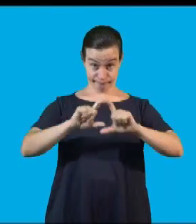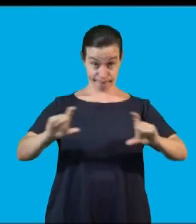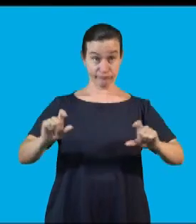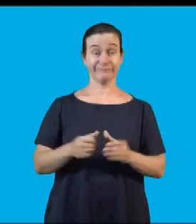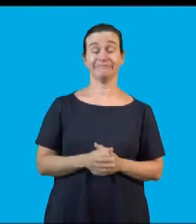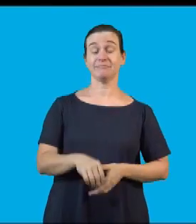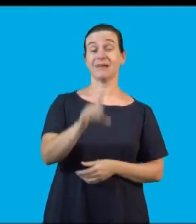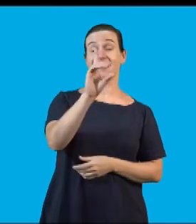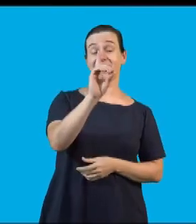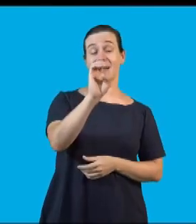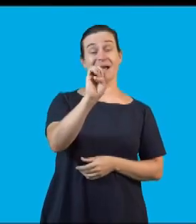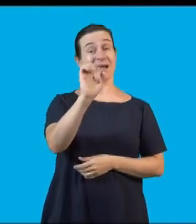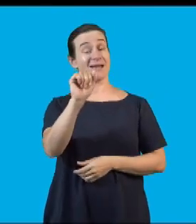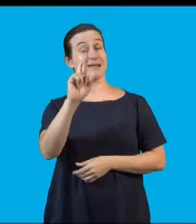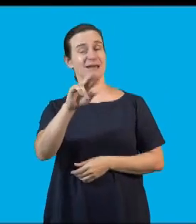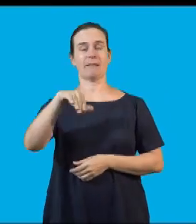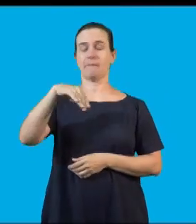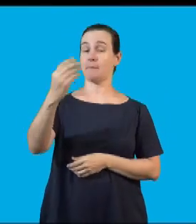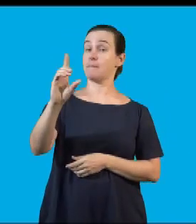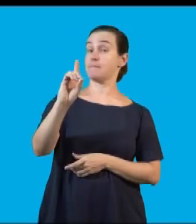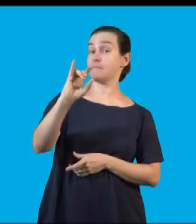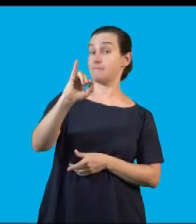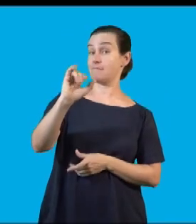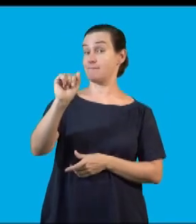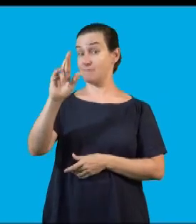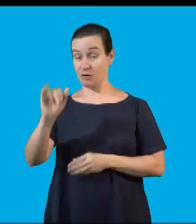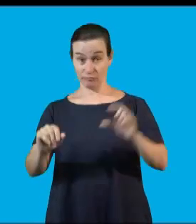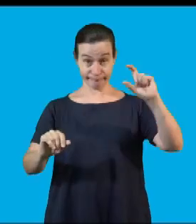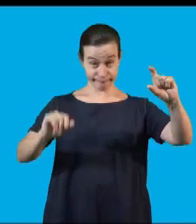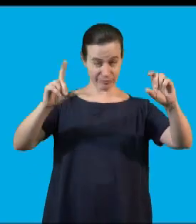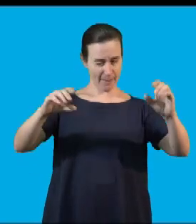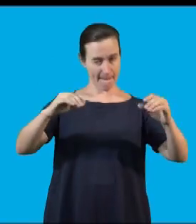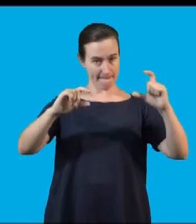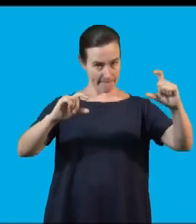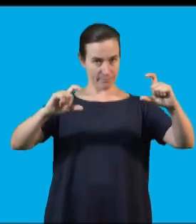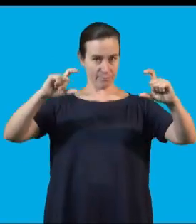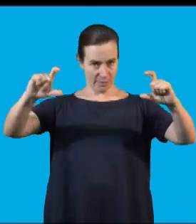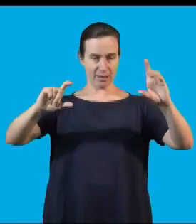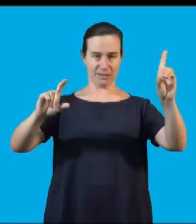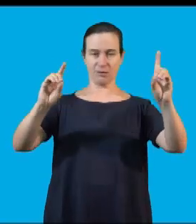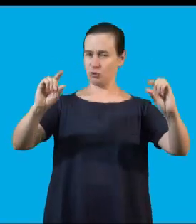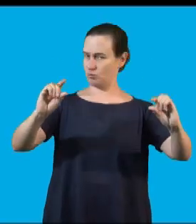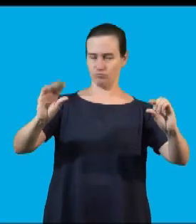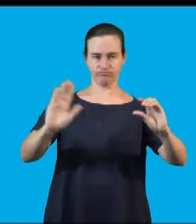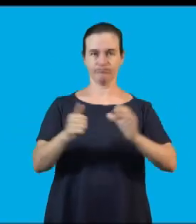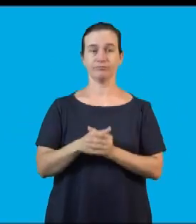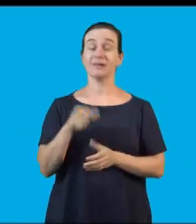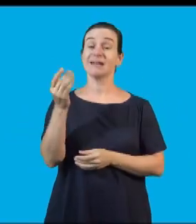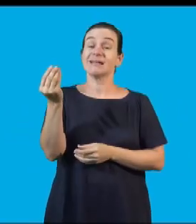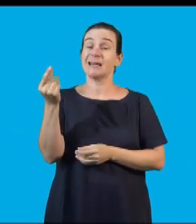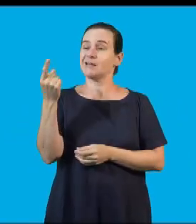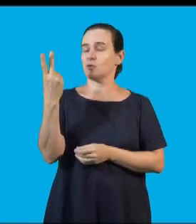the format Dear and Diary with capital letters. In the same line on the right-hand side, we have the